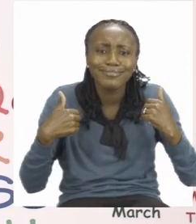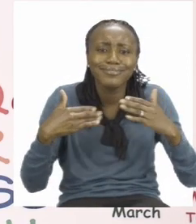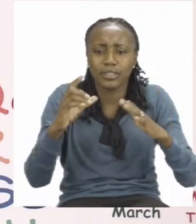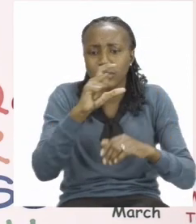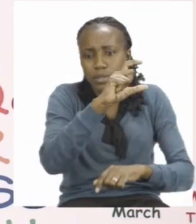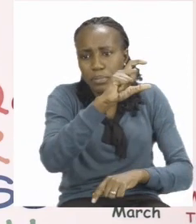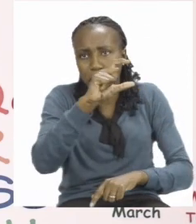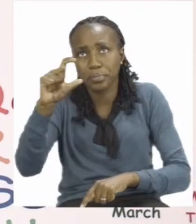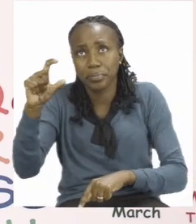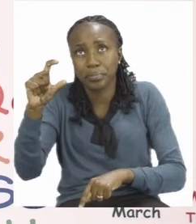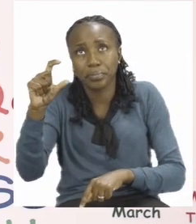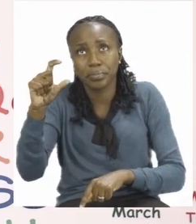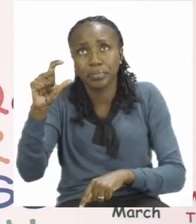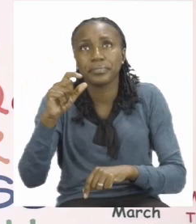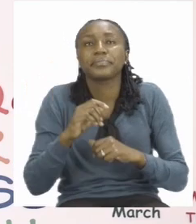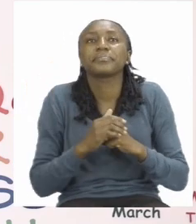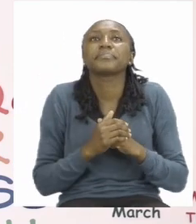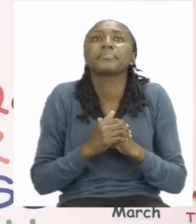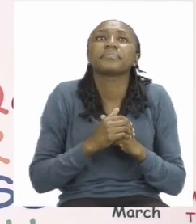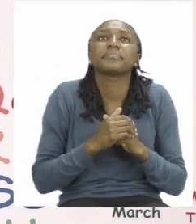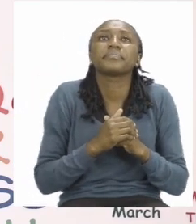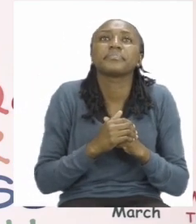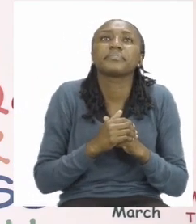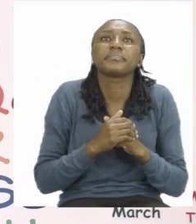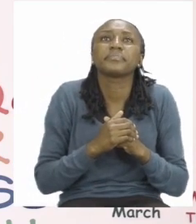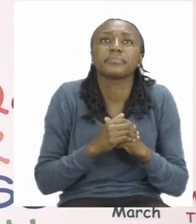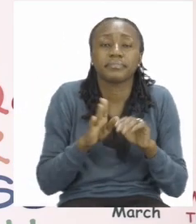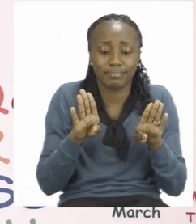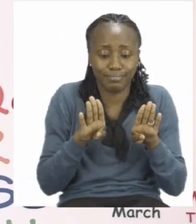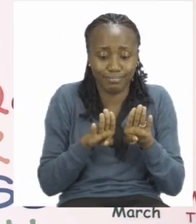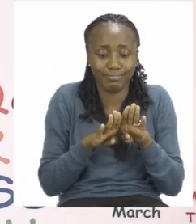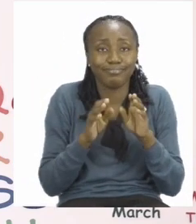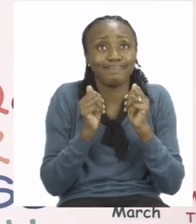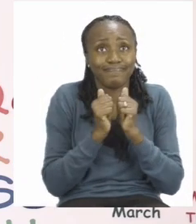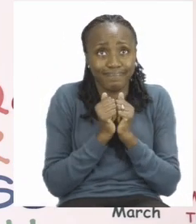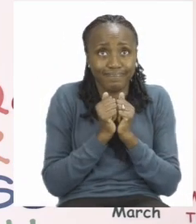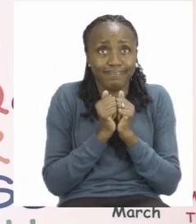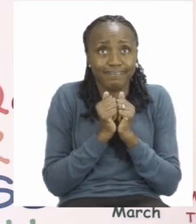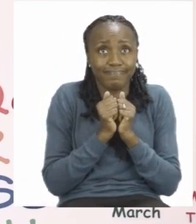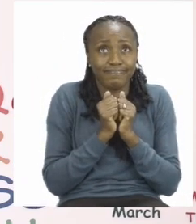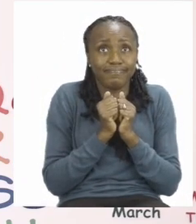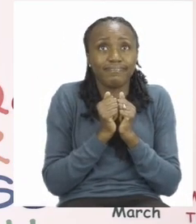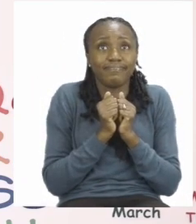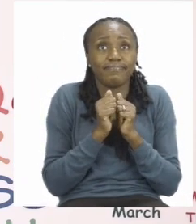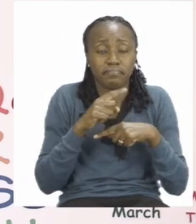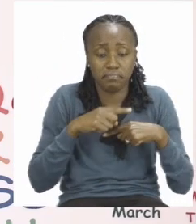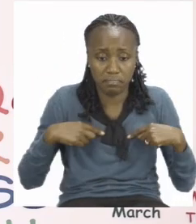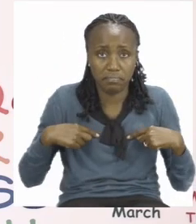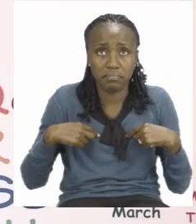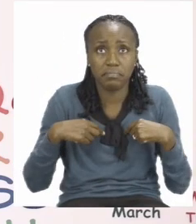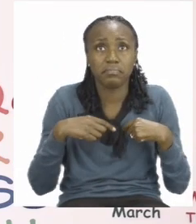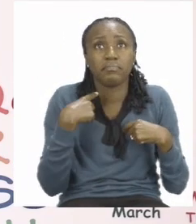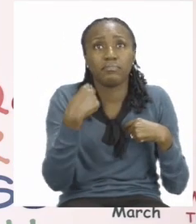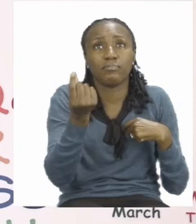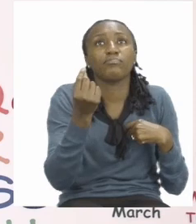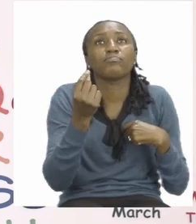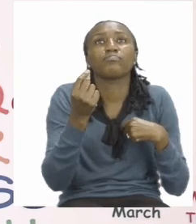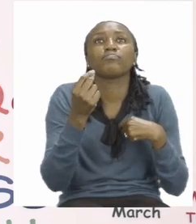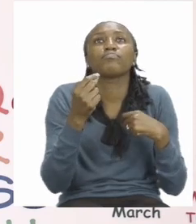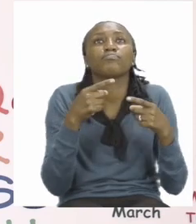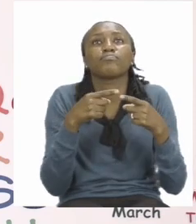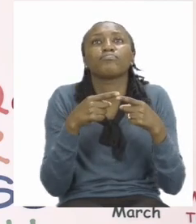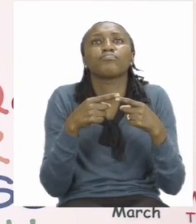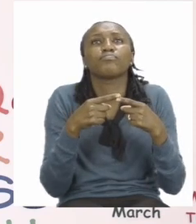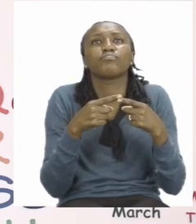a sentence. We're going to do one of them together, and it says, let's read, we went